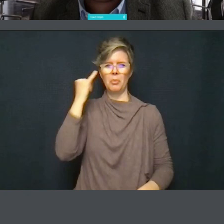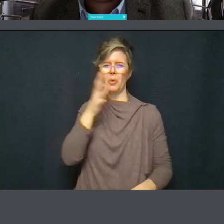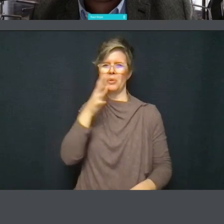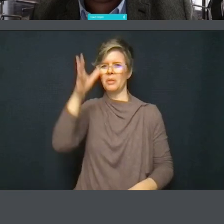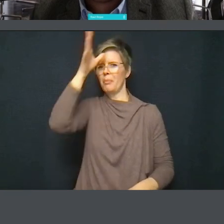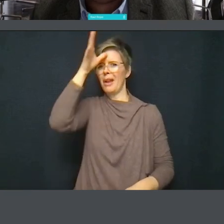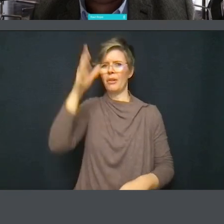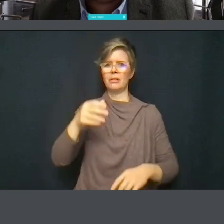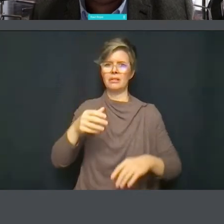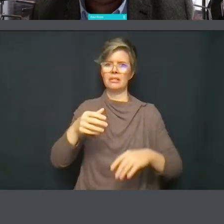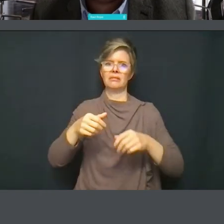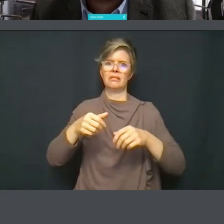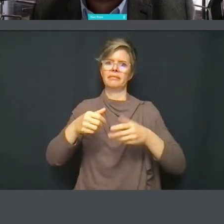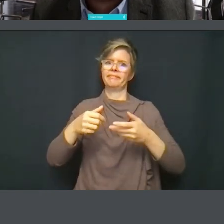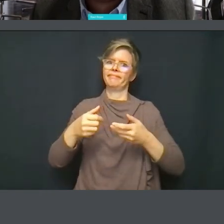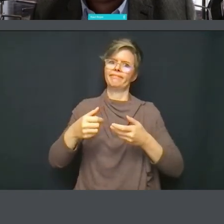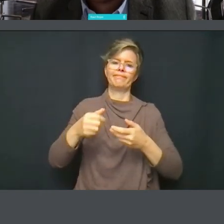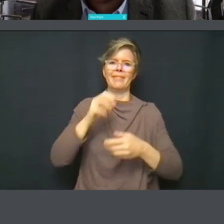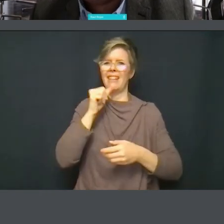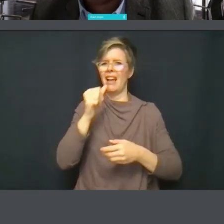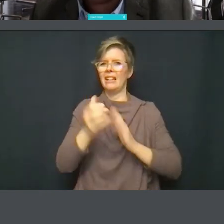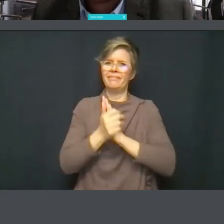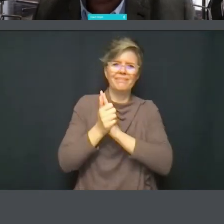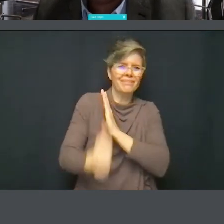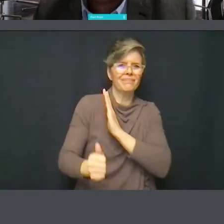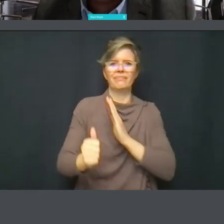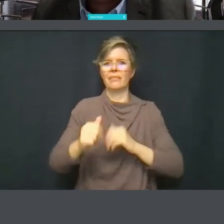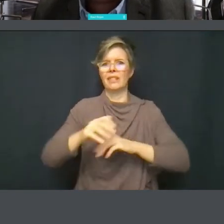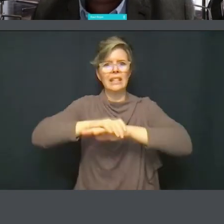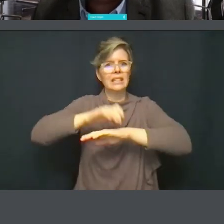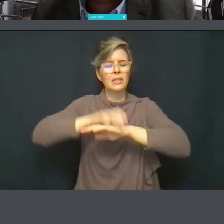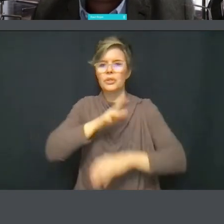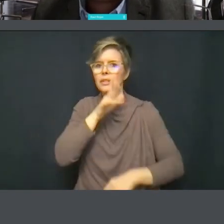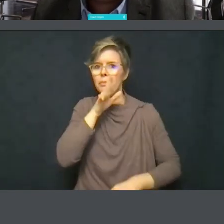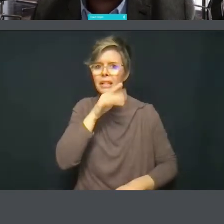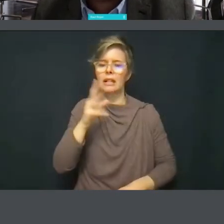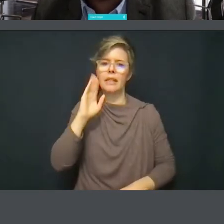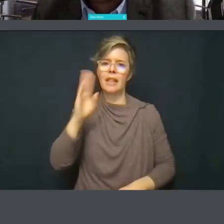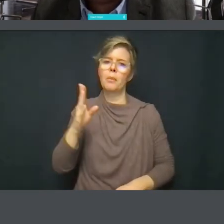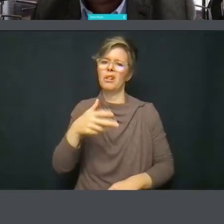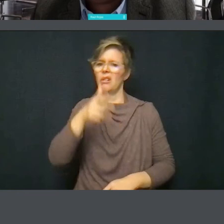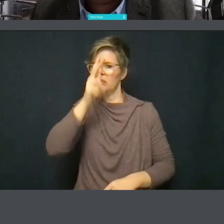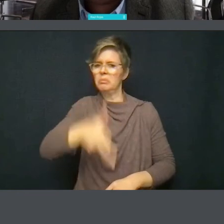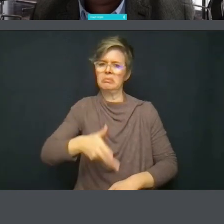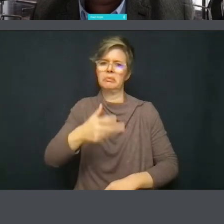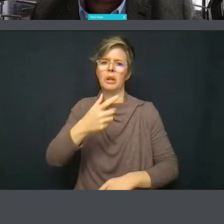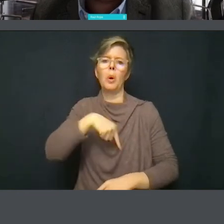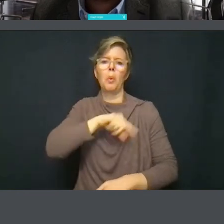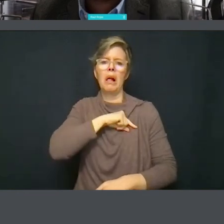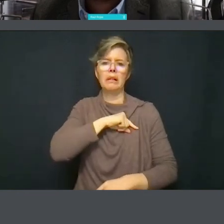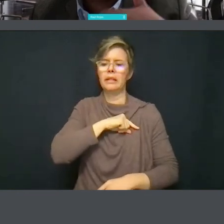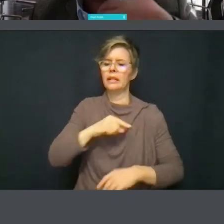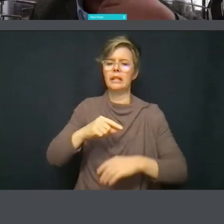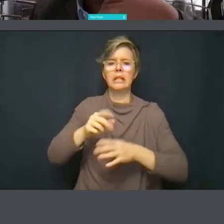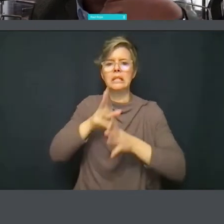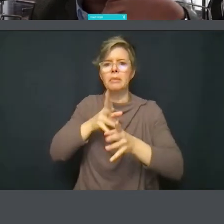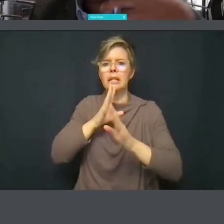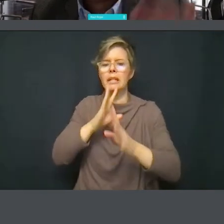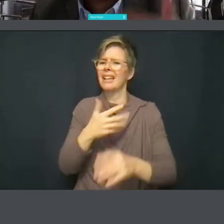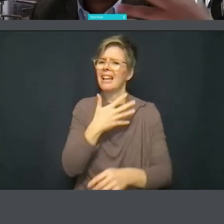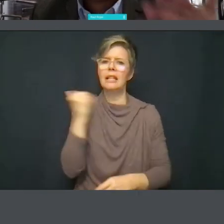child a really poor quality language model, right? So just do what's natural, basically, at home. Don't try